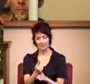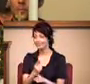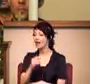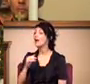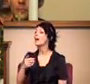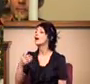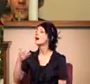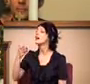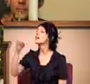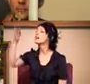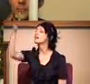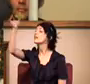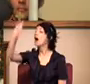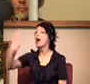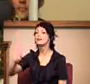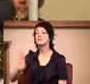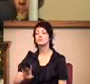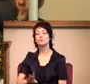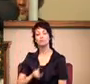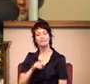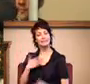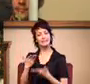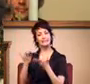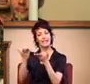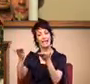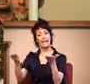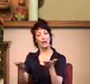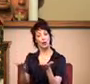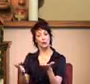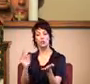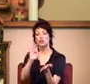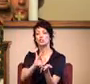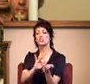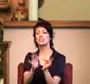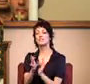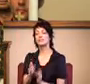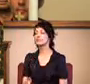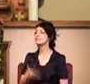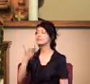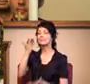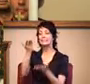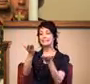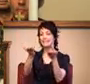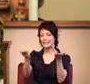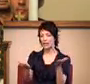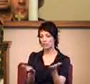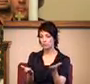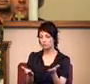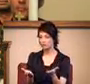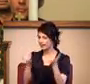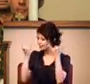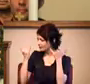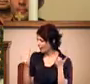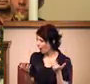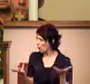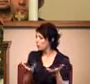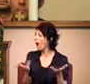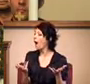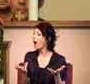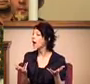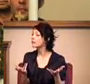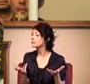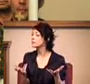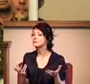God is here. Jesus is here. Now what?